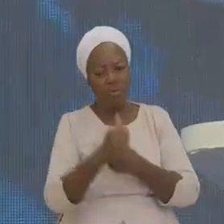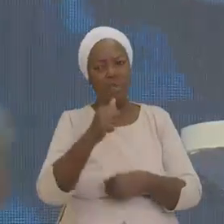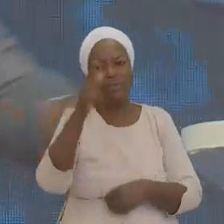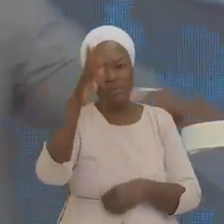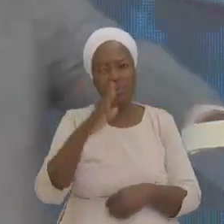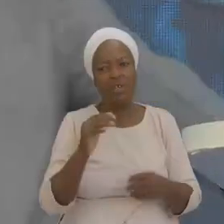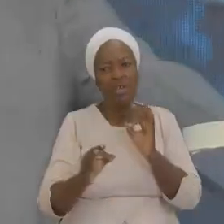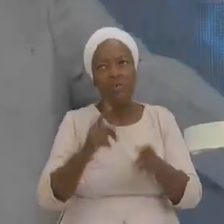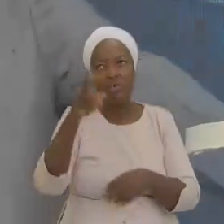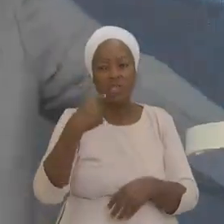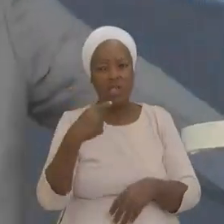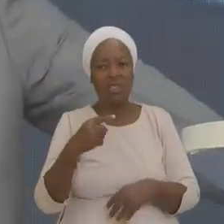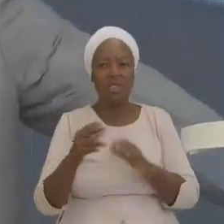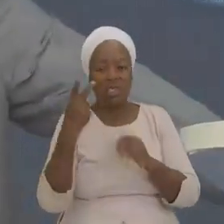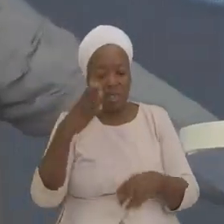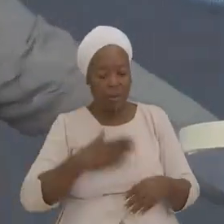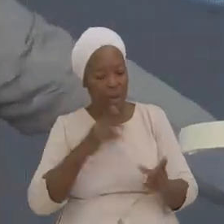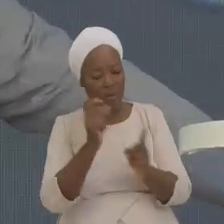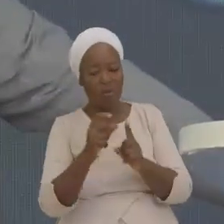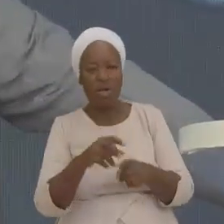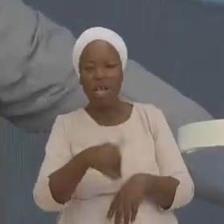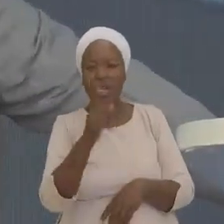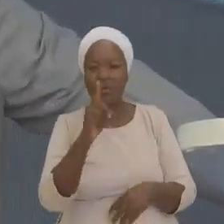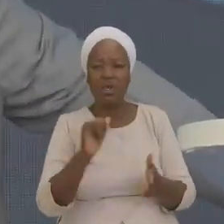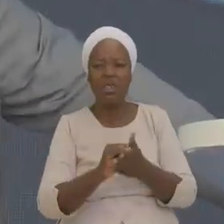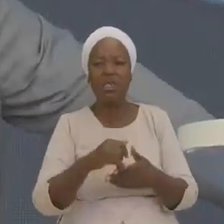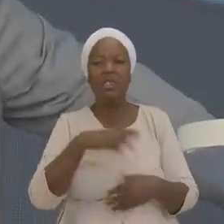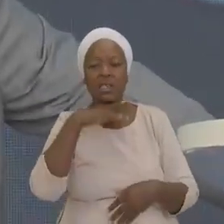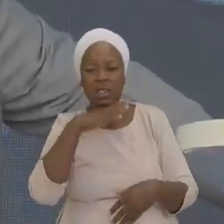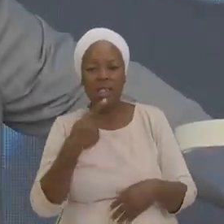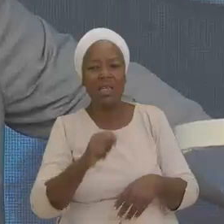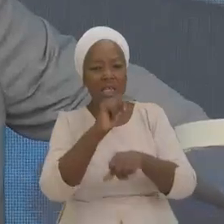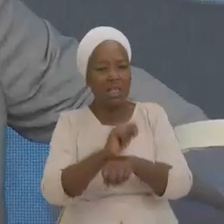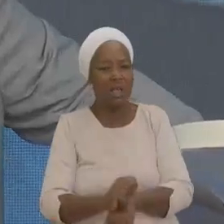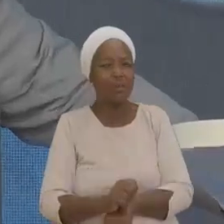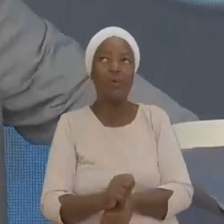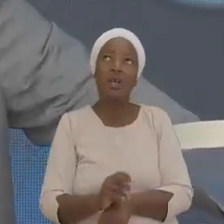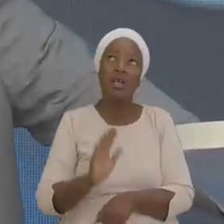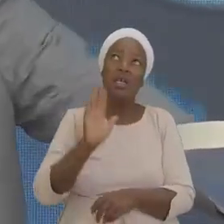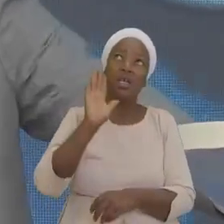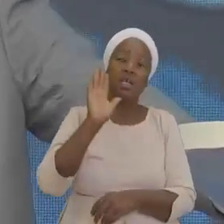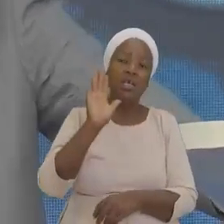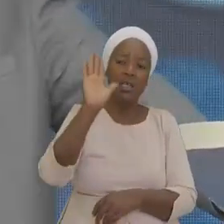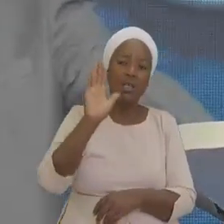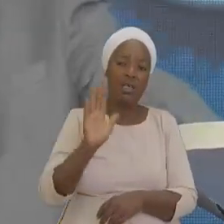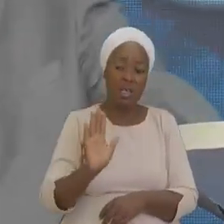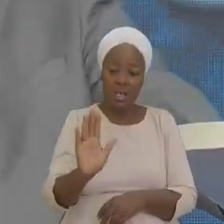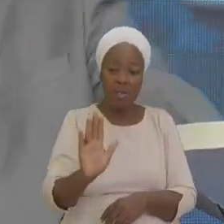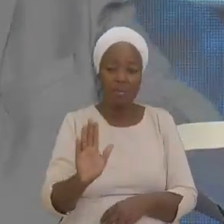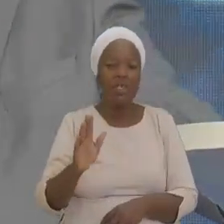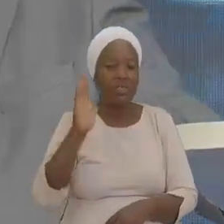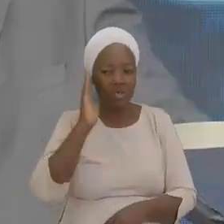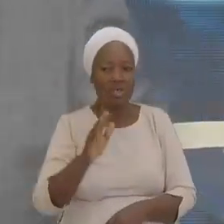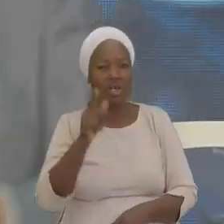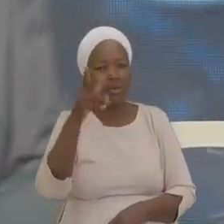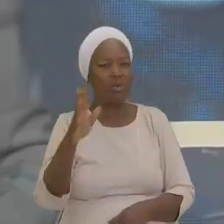word, whosoever defiles the temple, him shall God